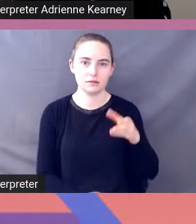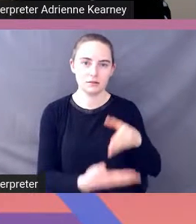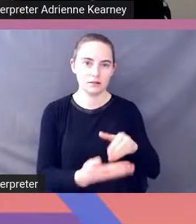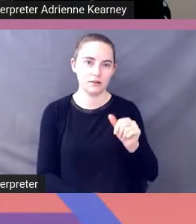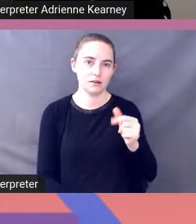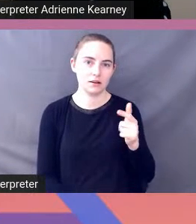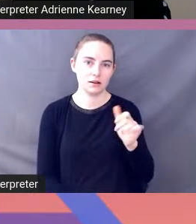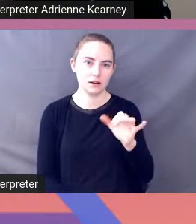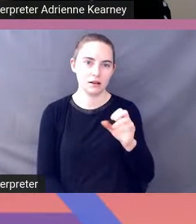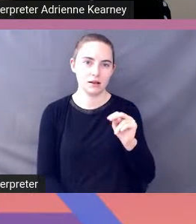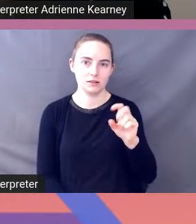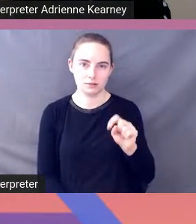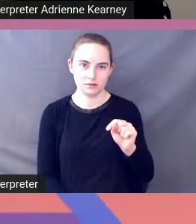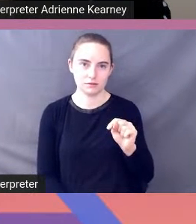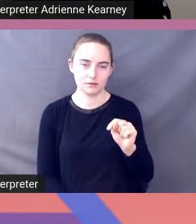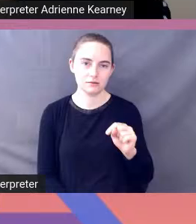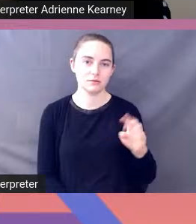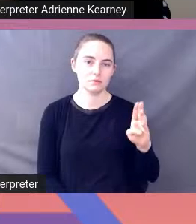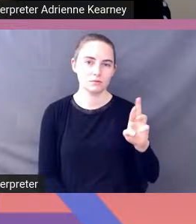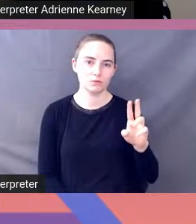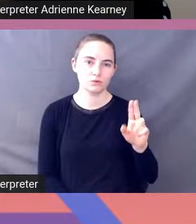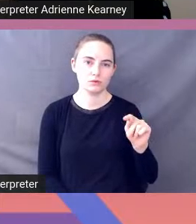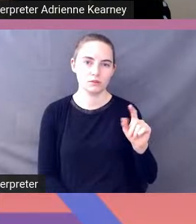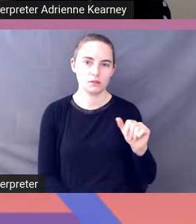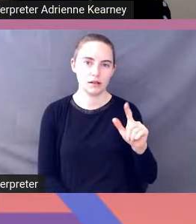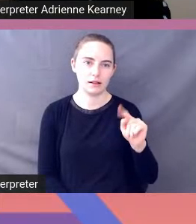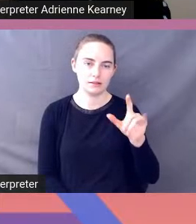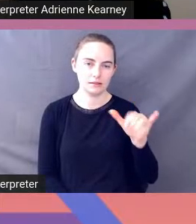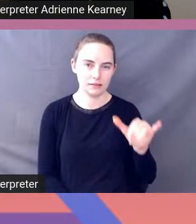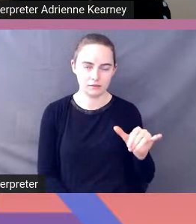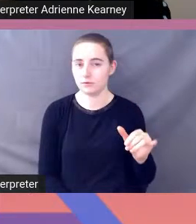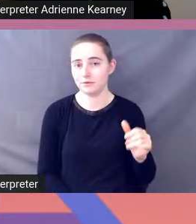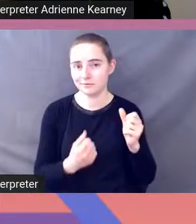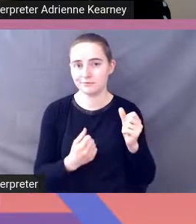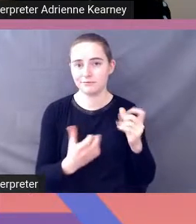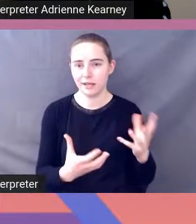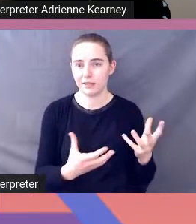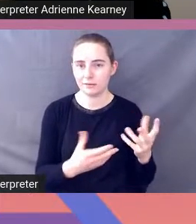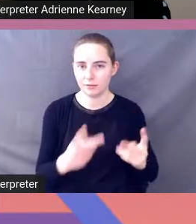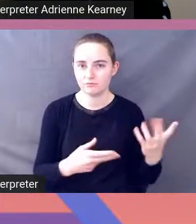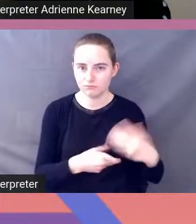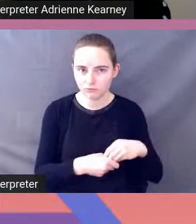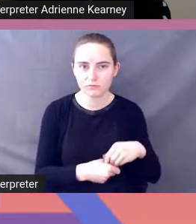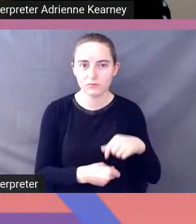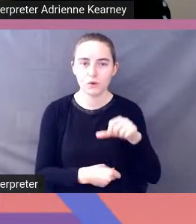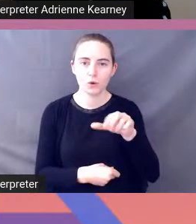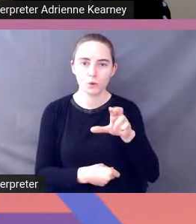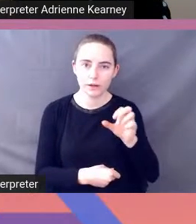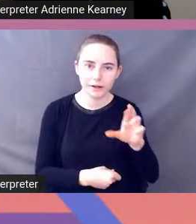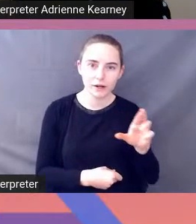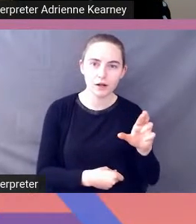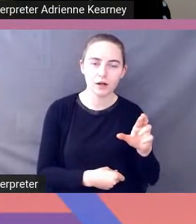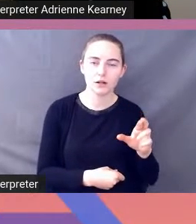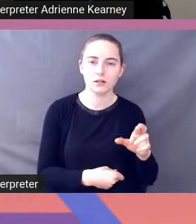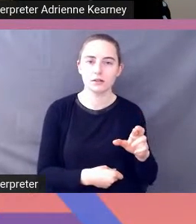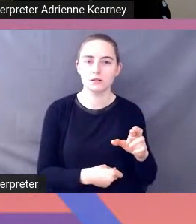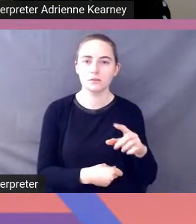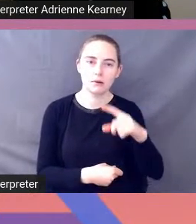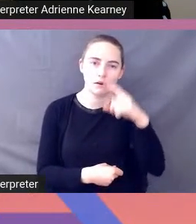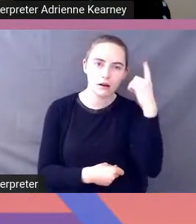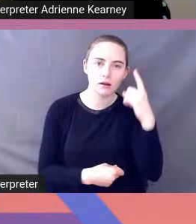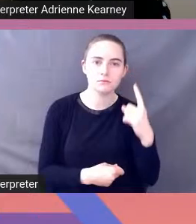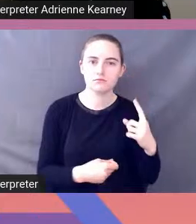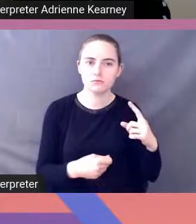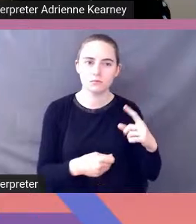queer people just like, fighting for racial justice in our community, sort of in the New Haven area. So we put on